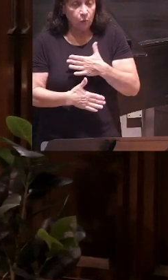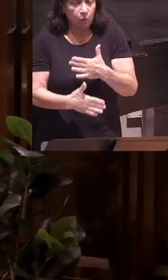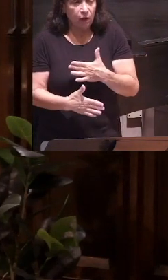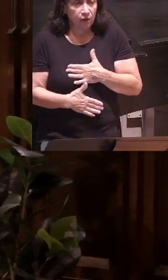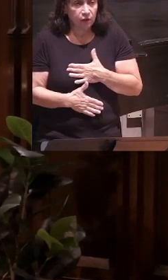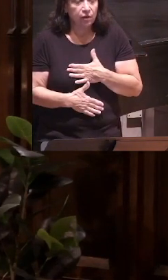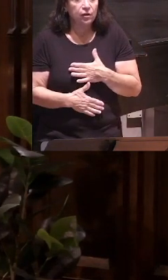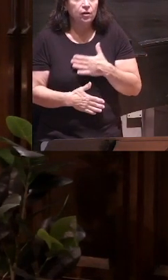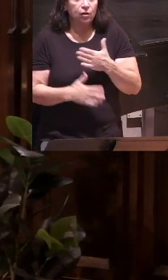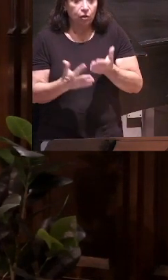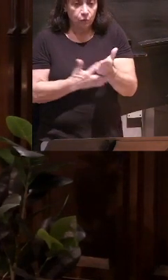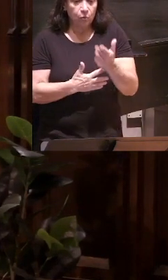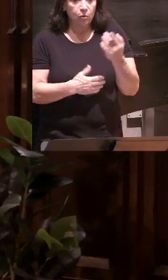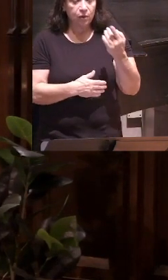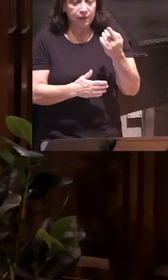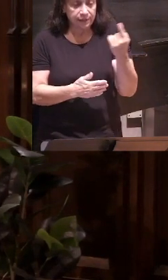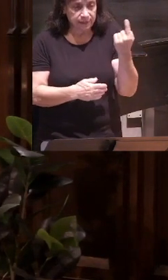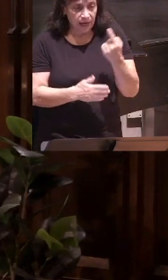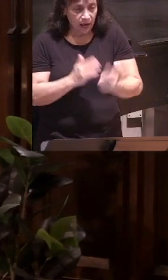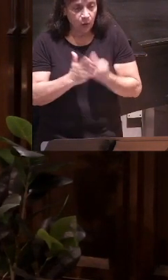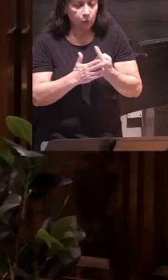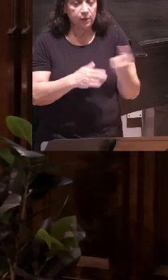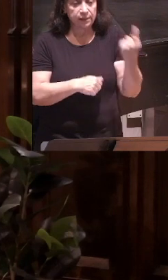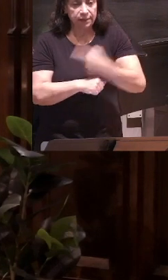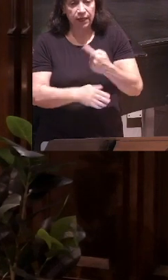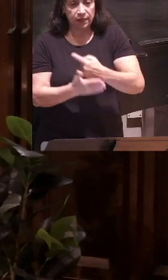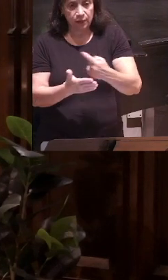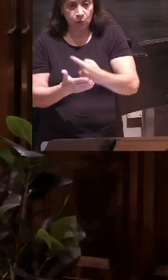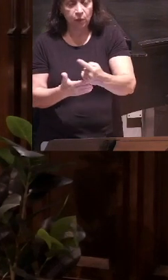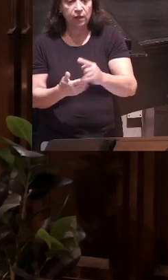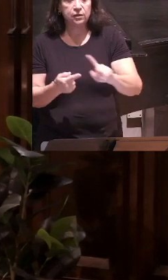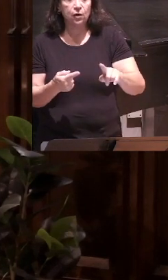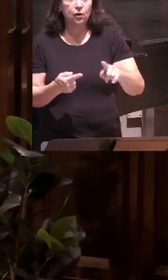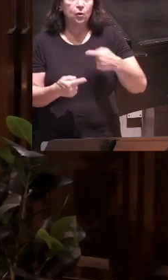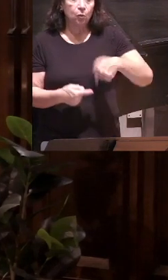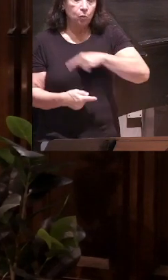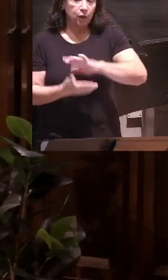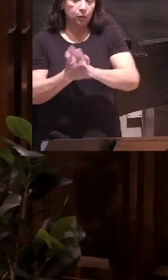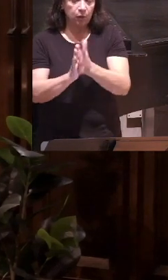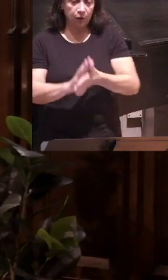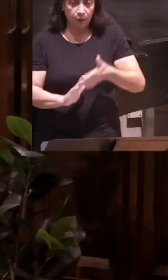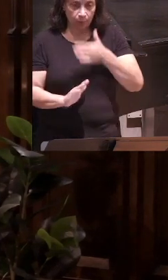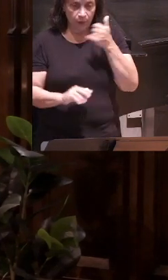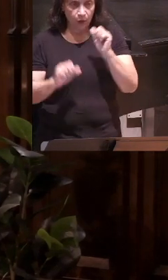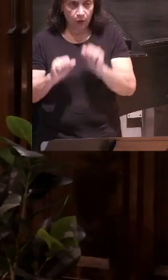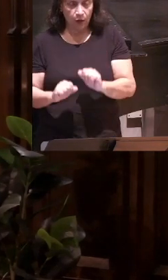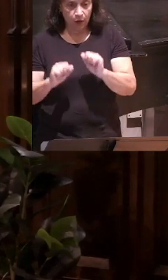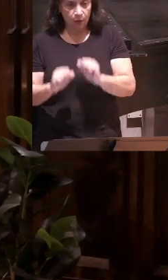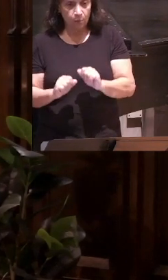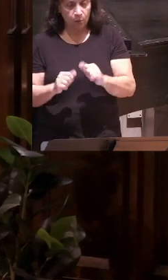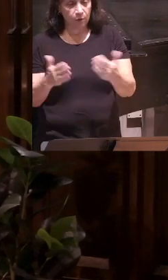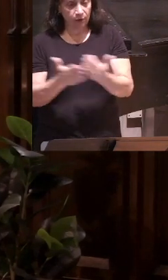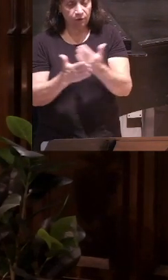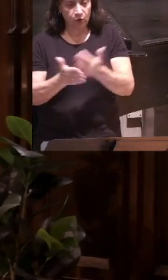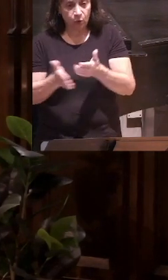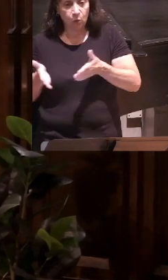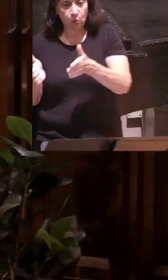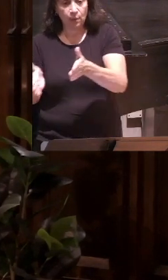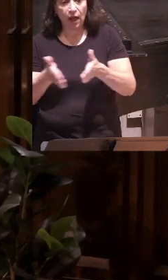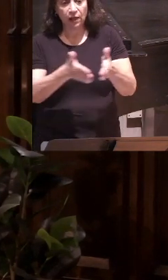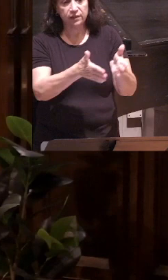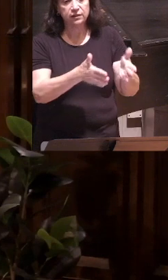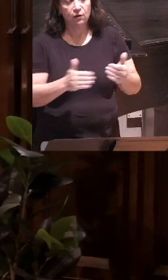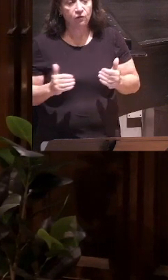those hours and days and weeks, we become better able to forge new paths